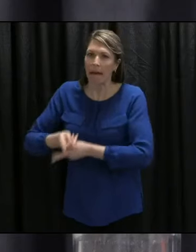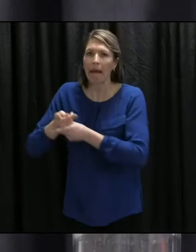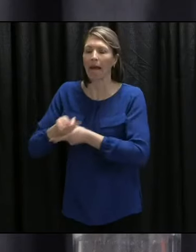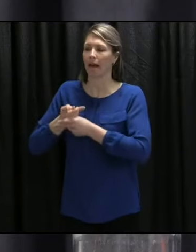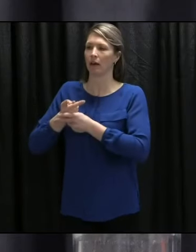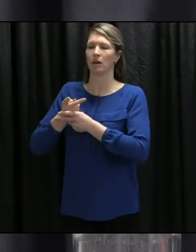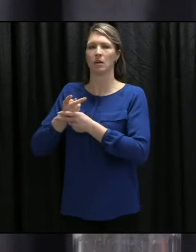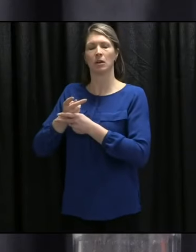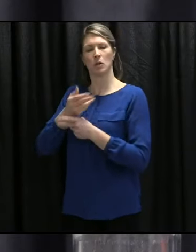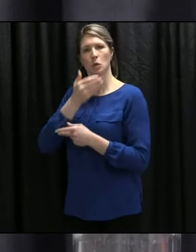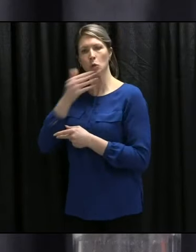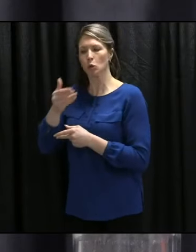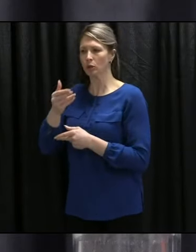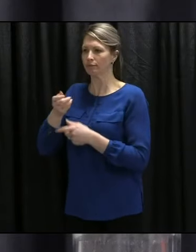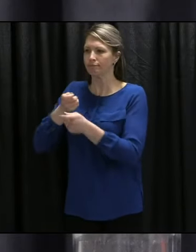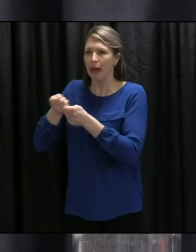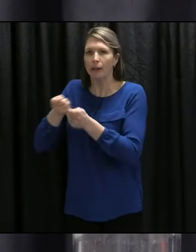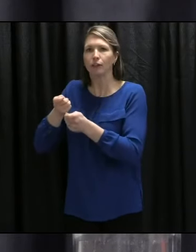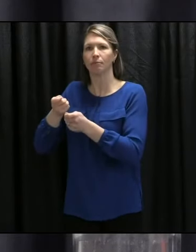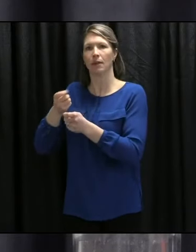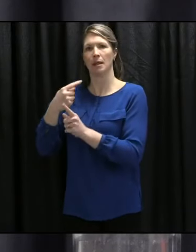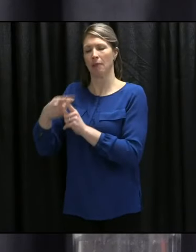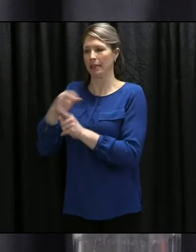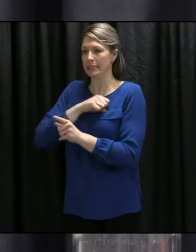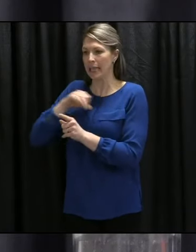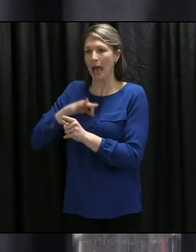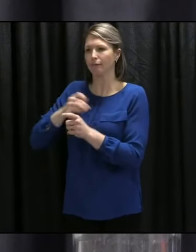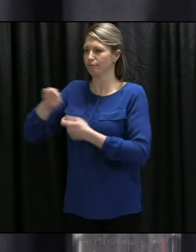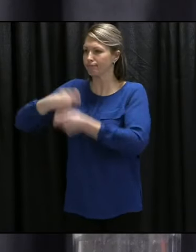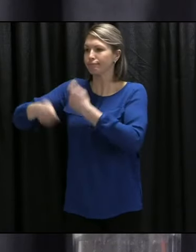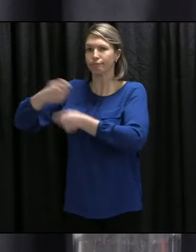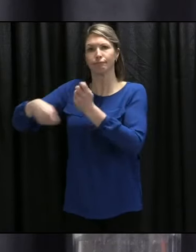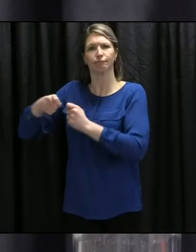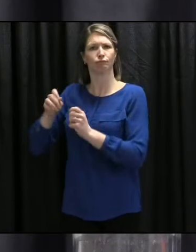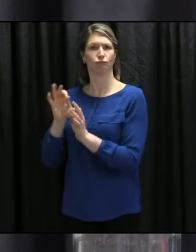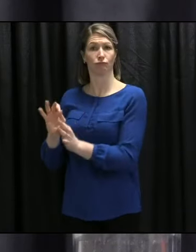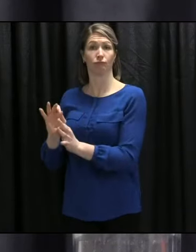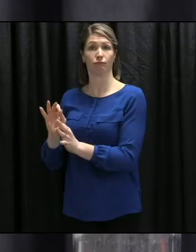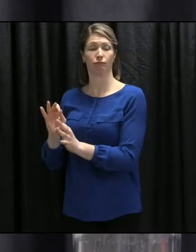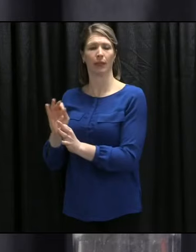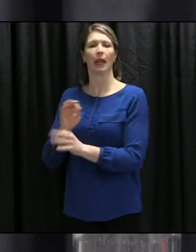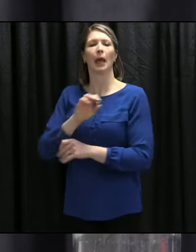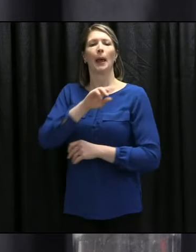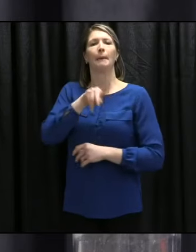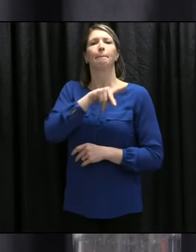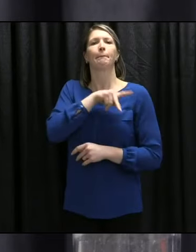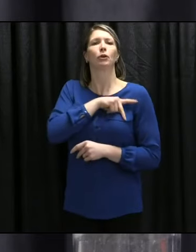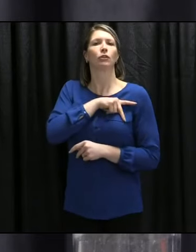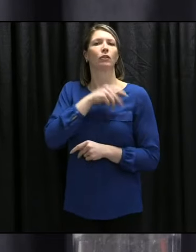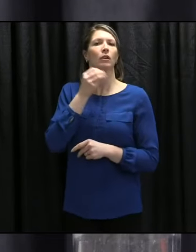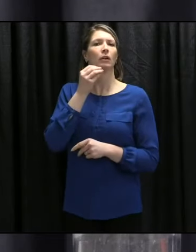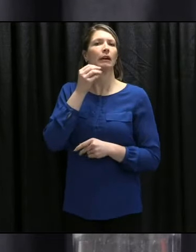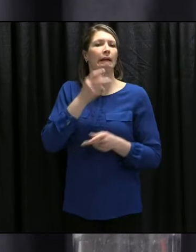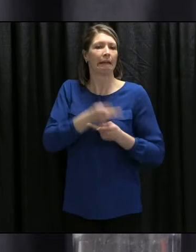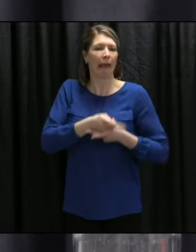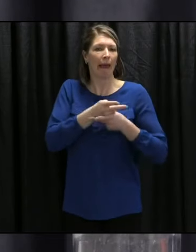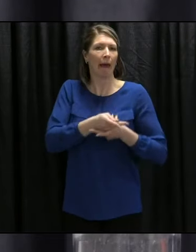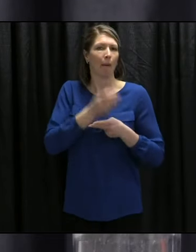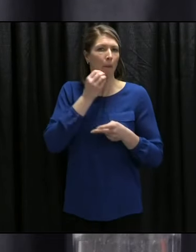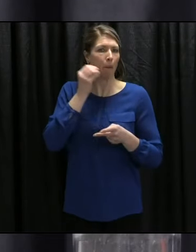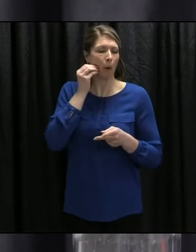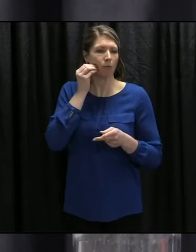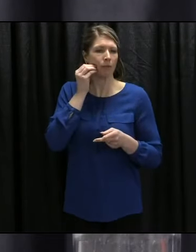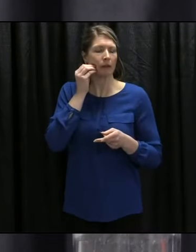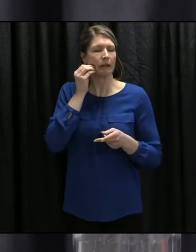management processes. The personal care homes for clients who require somewhat lesser levels of care than long-term